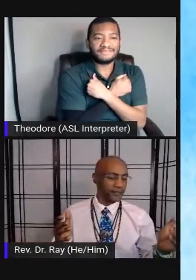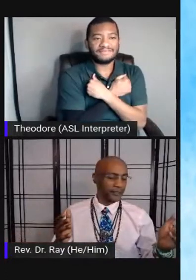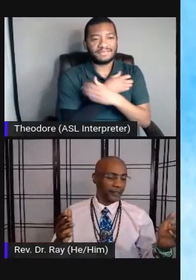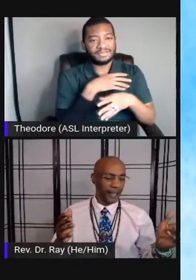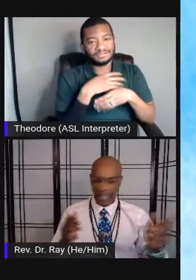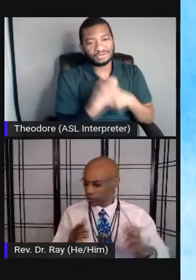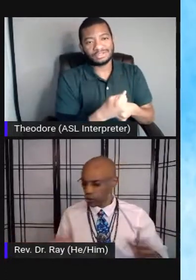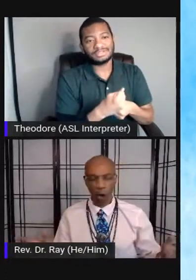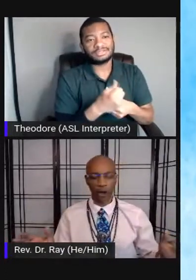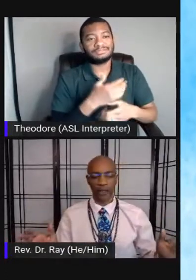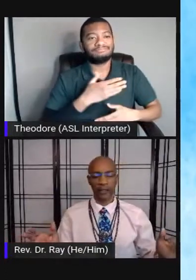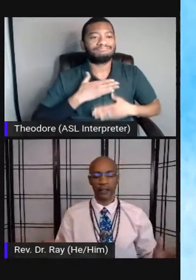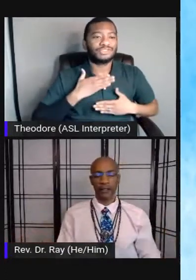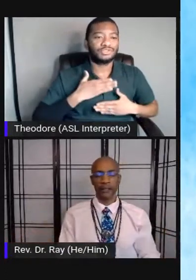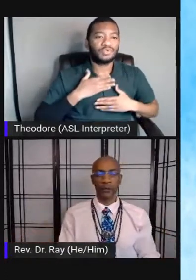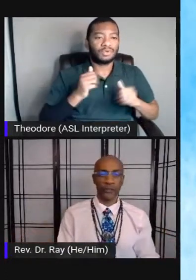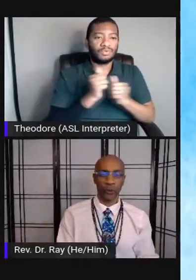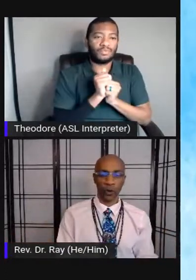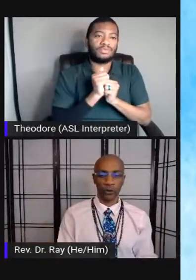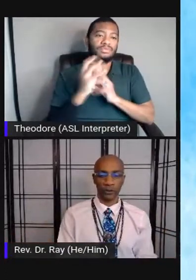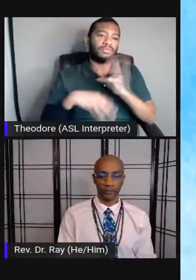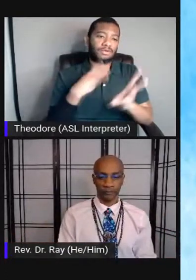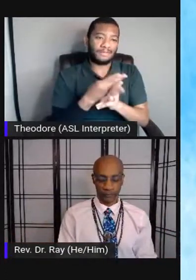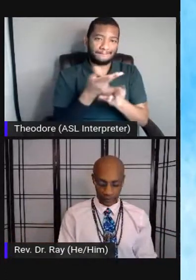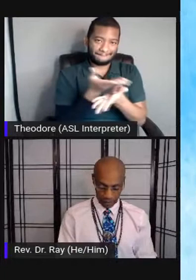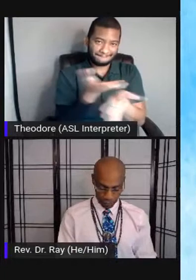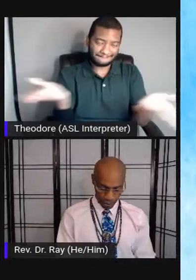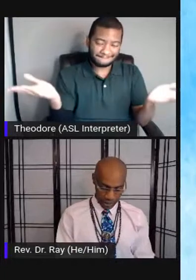trust, and joy with the world.